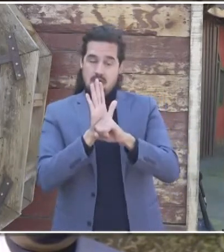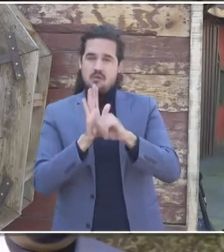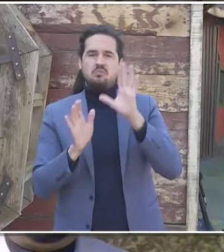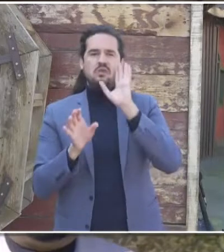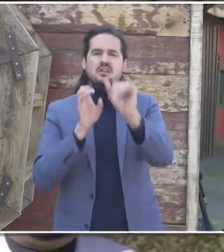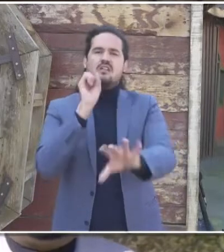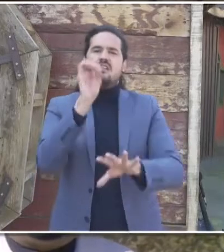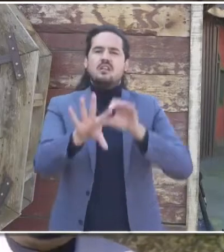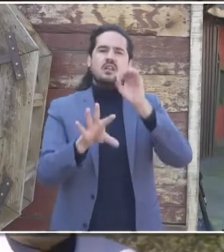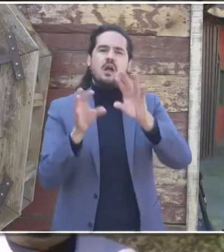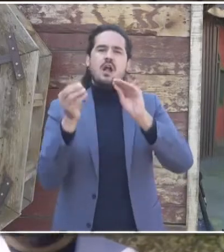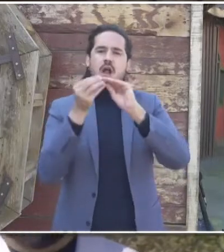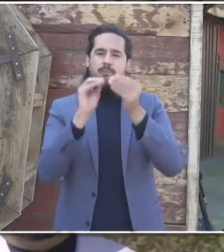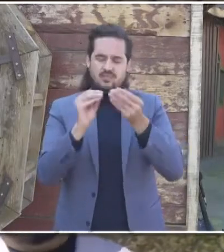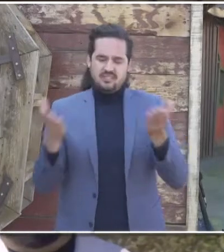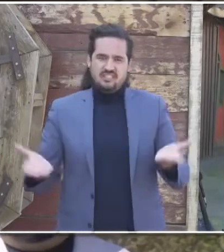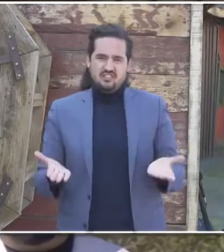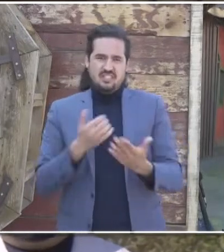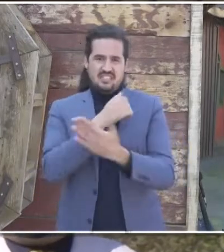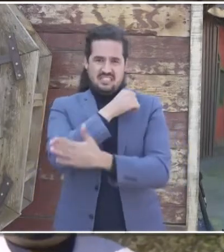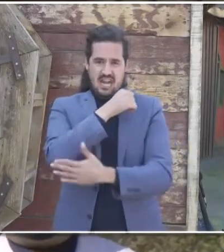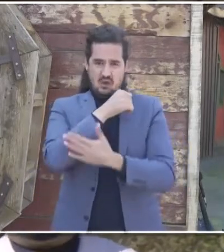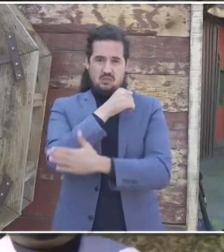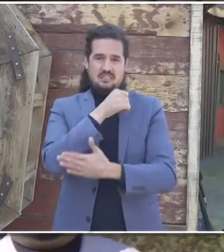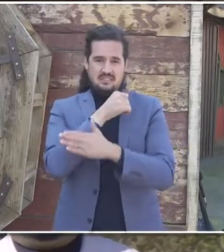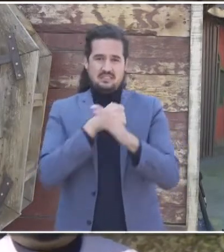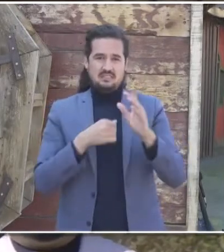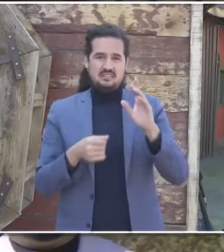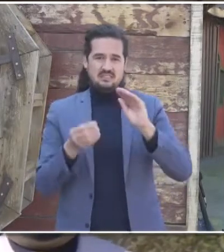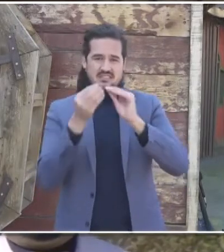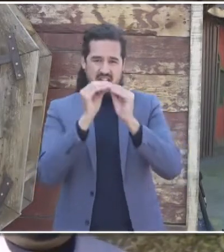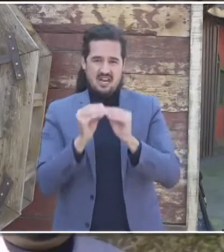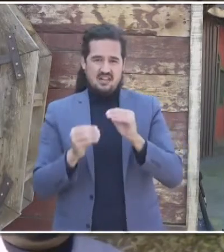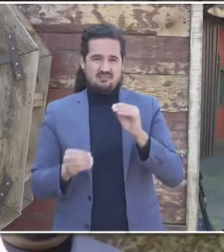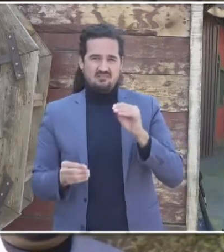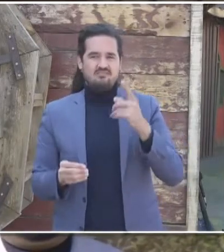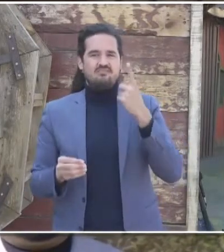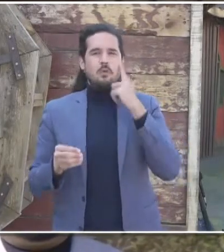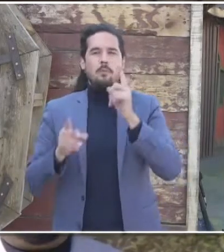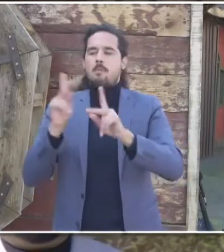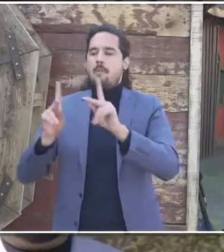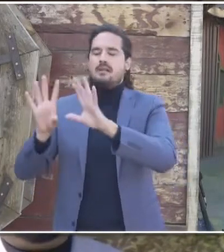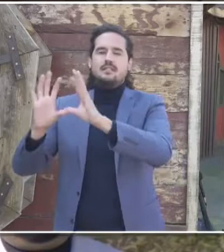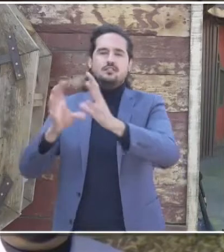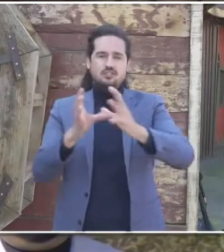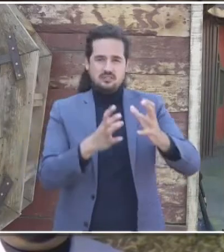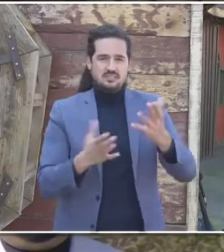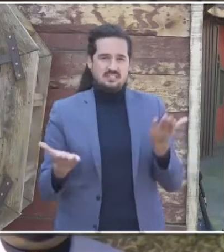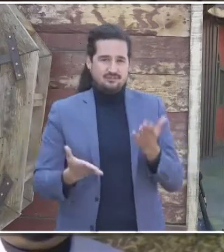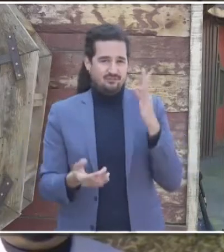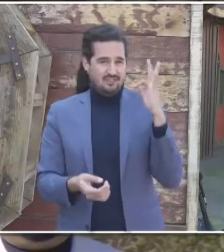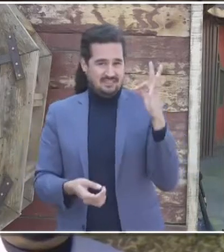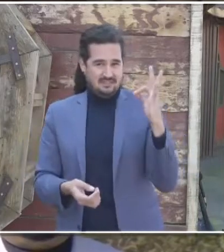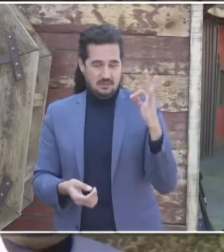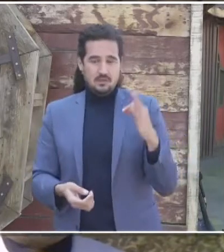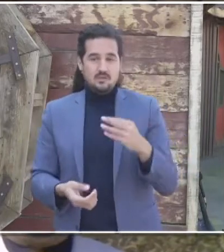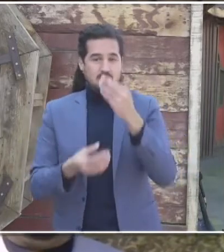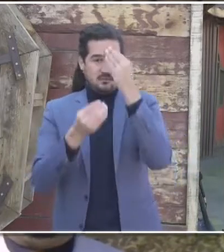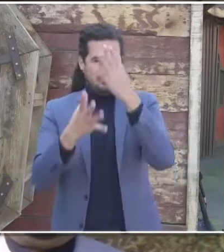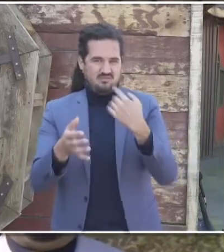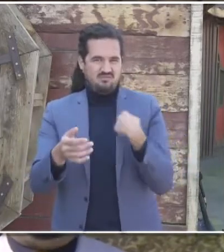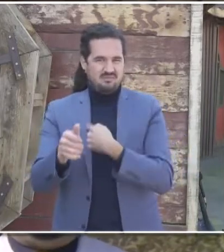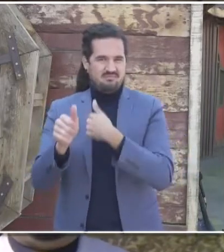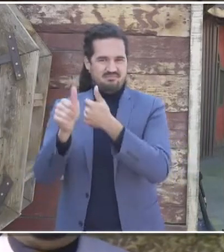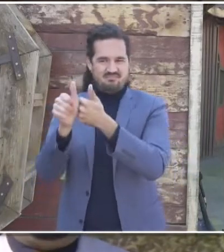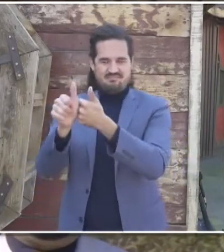later into this week as it relates to demographics, we are falling short of our goals of making